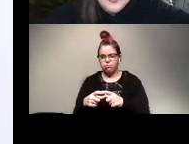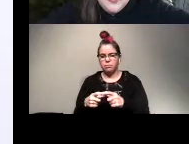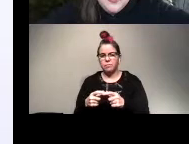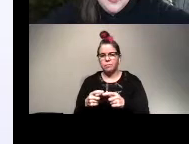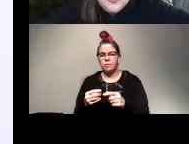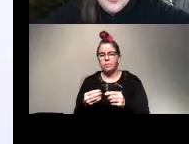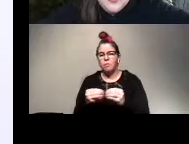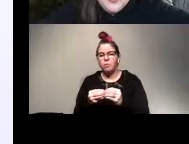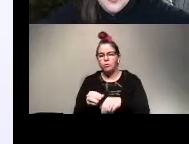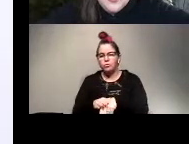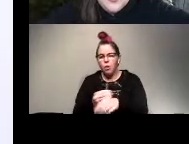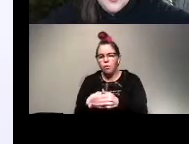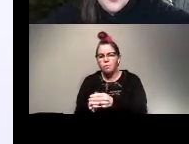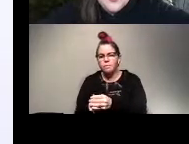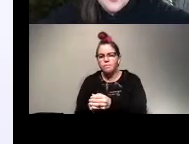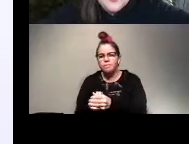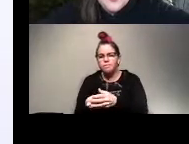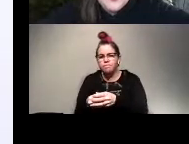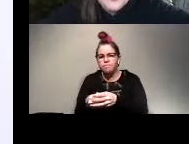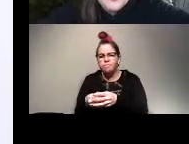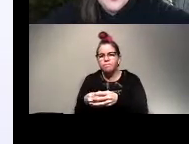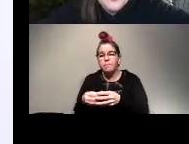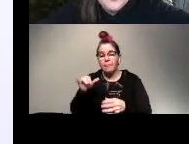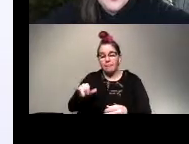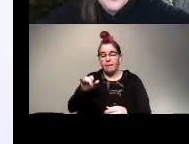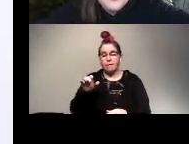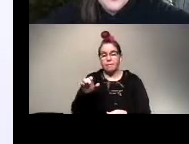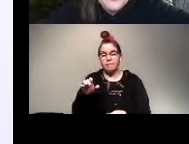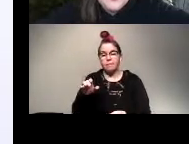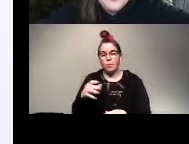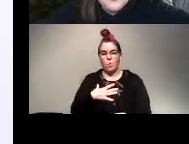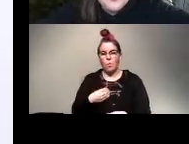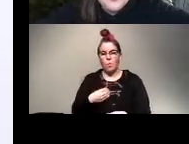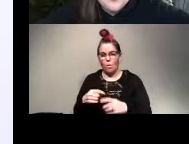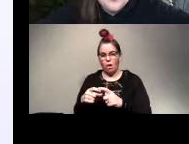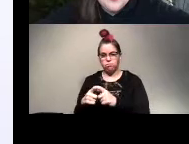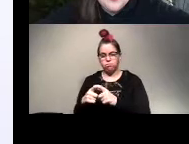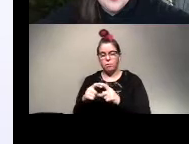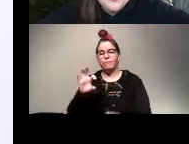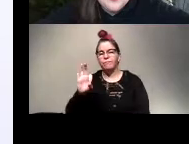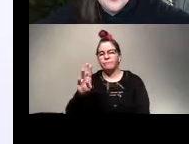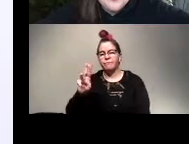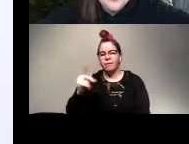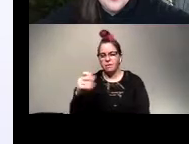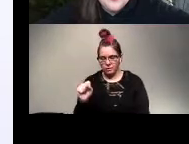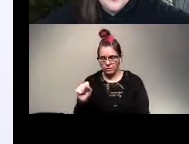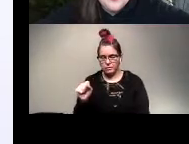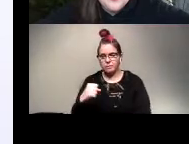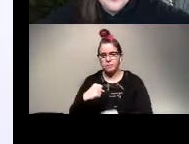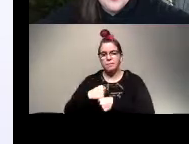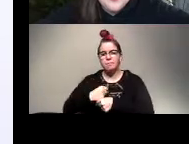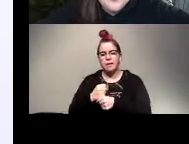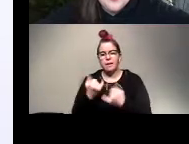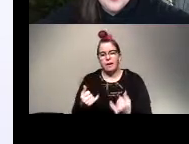slowly. And it turns out that bacteria, that white blob at the bottom was a fungus producing what is now